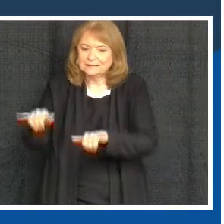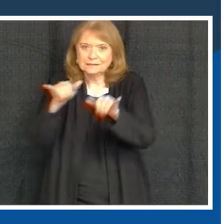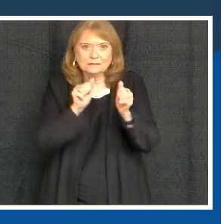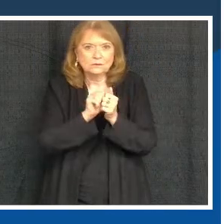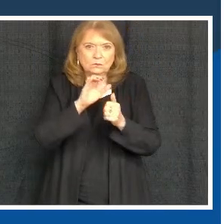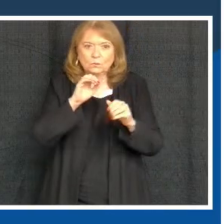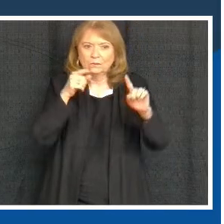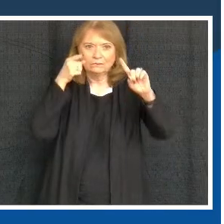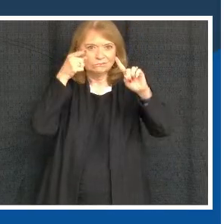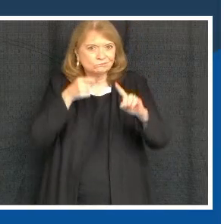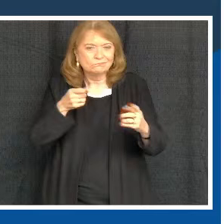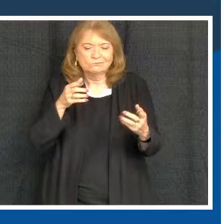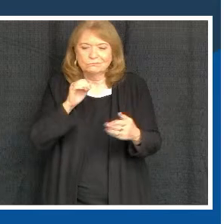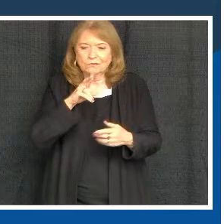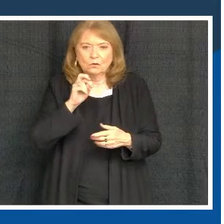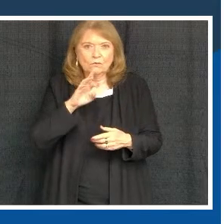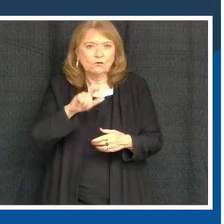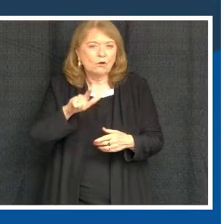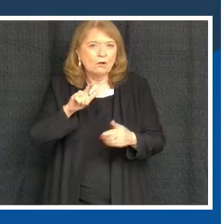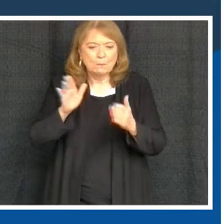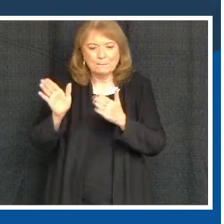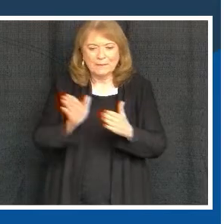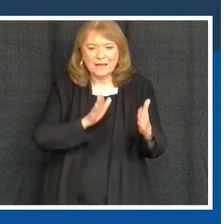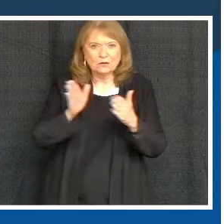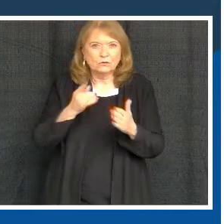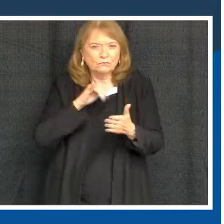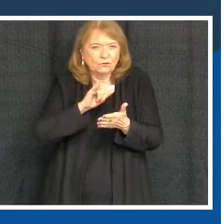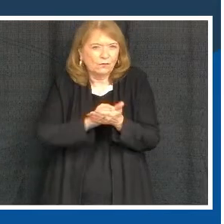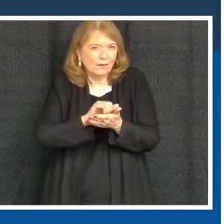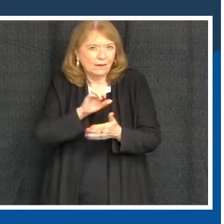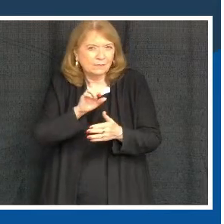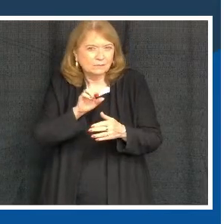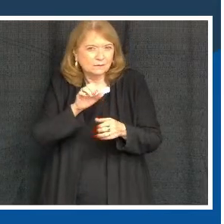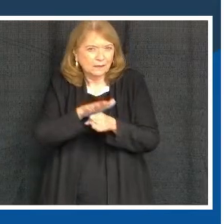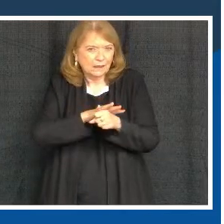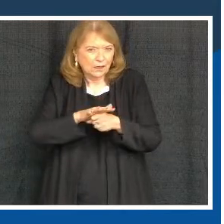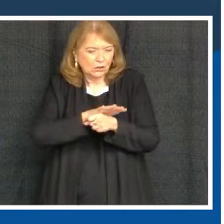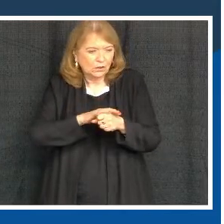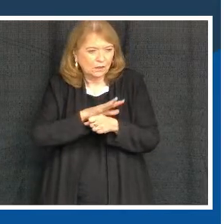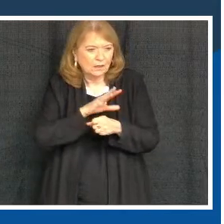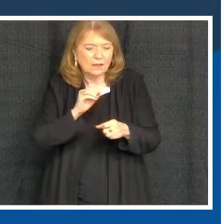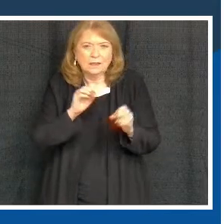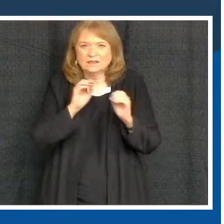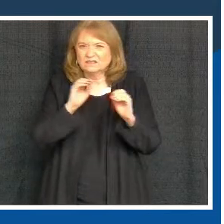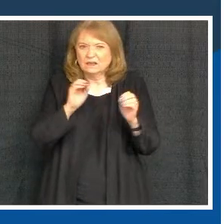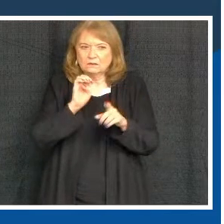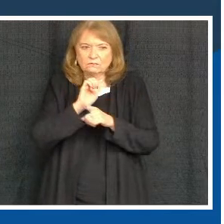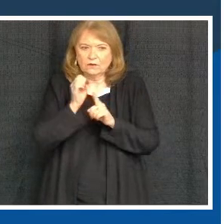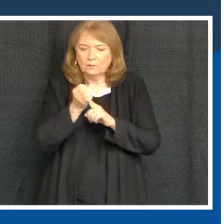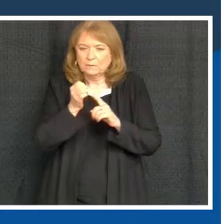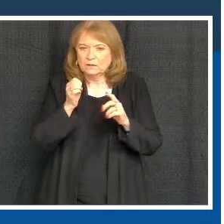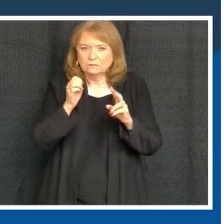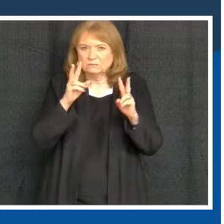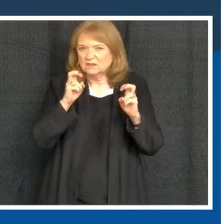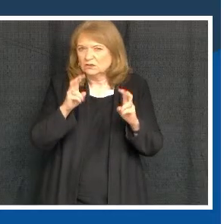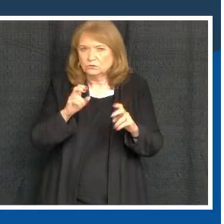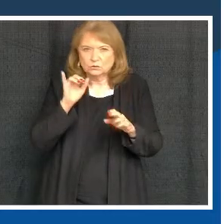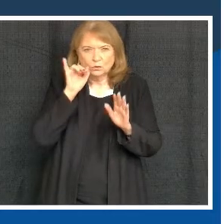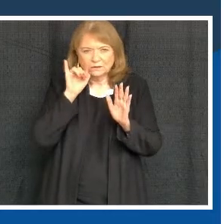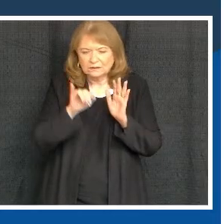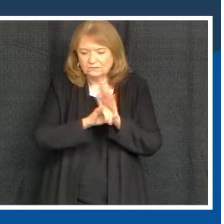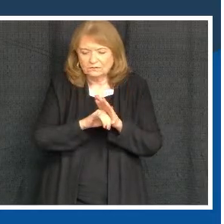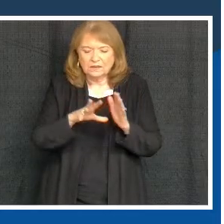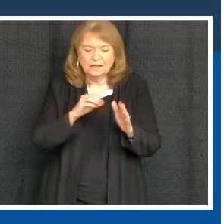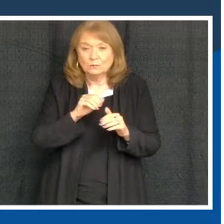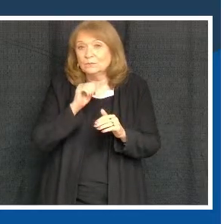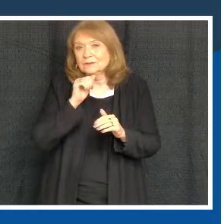overall development pattern internal to the subdivision. No adverse environmental issues were identified with this property. The Planning Commission also recommends